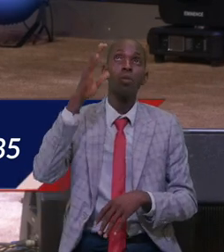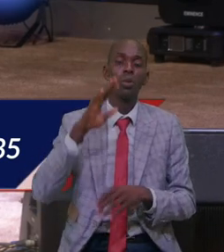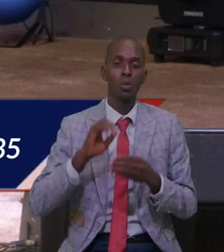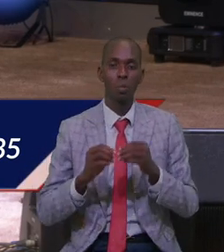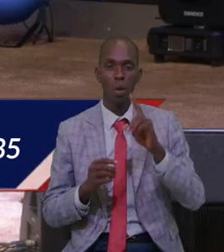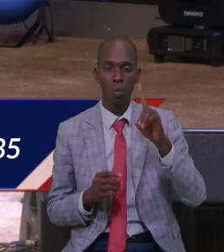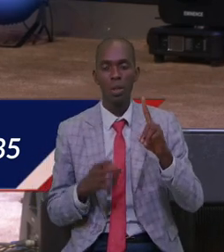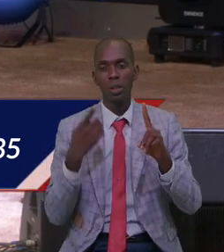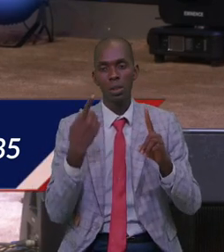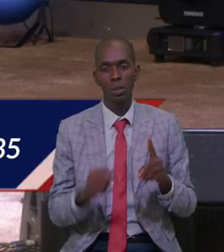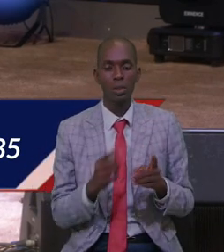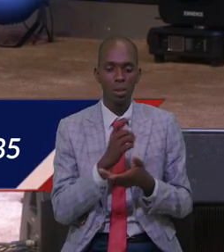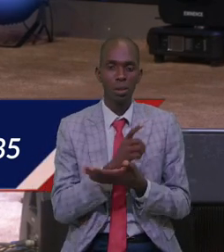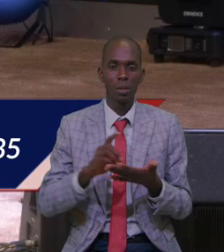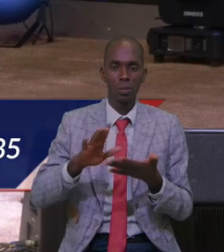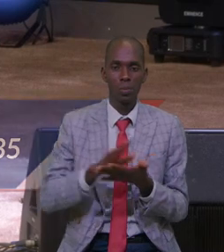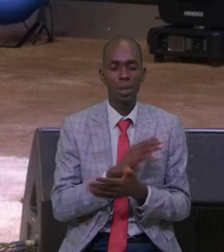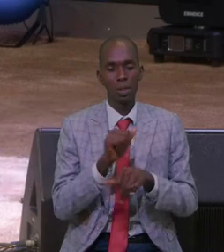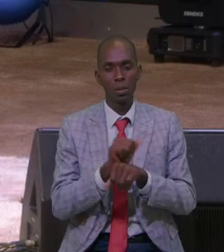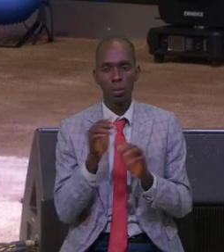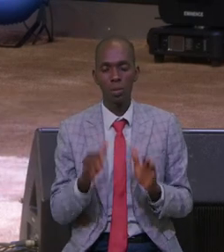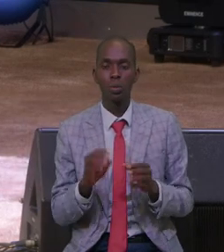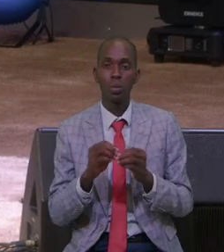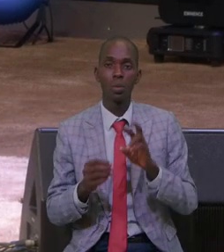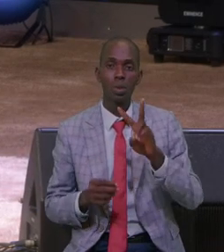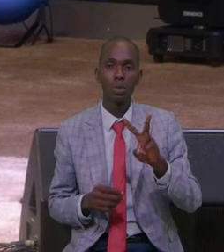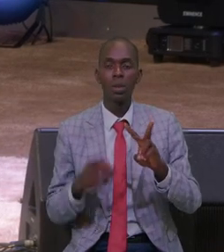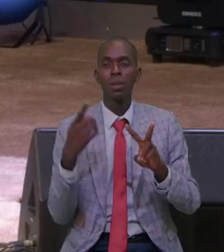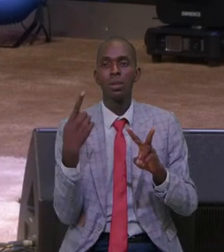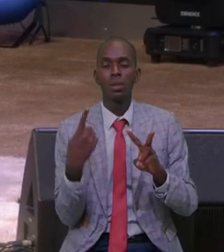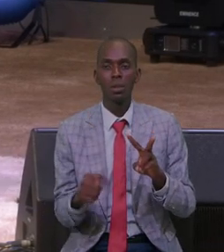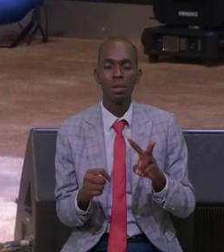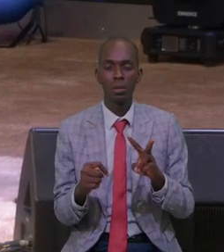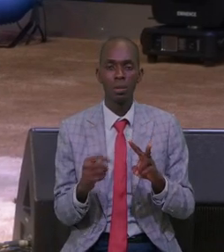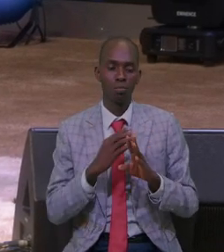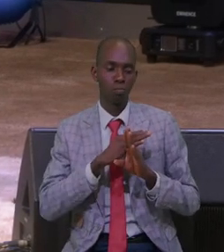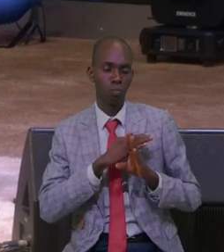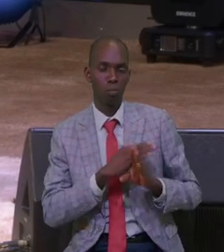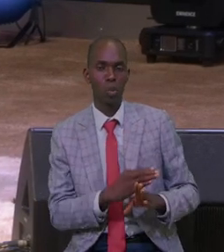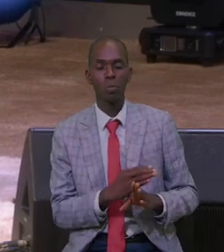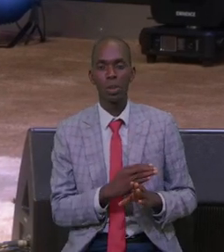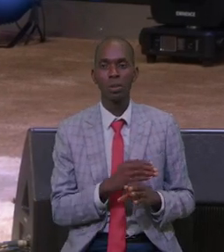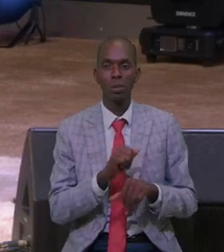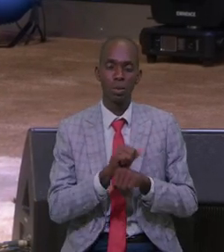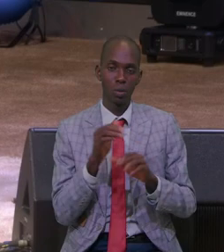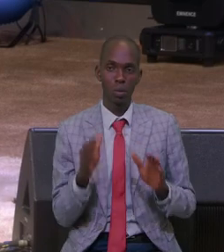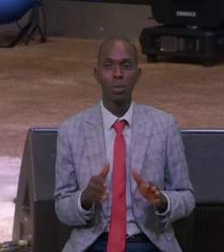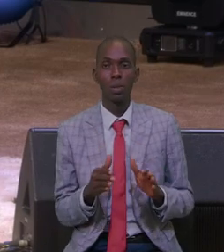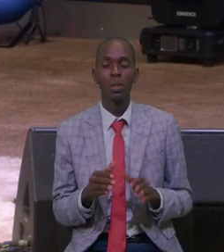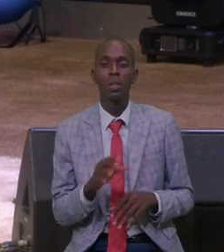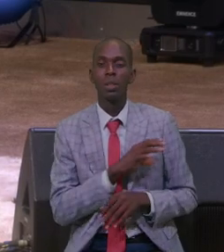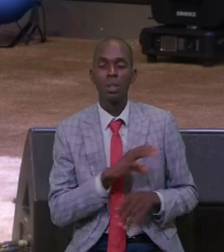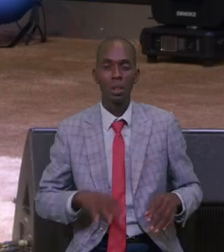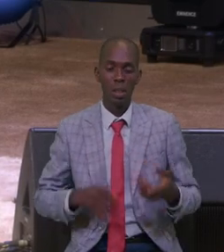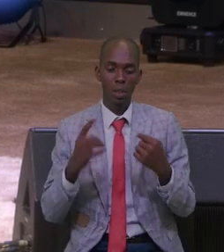the supernatural stone. Number two, the stumbling stone. The stumbling stone. He came into